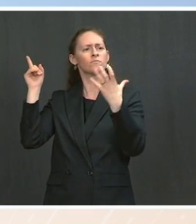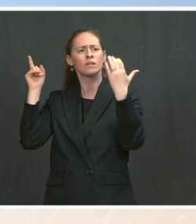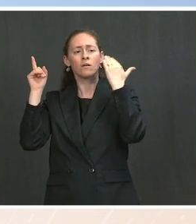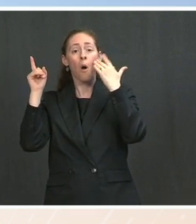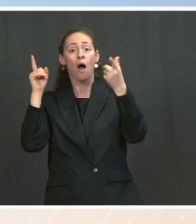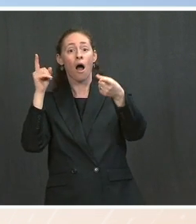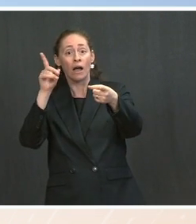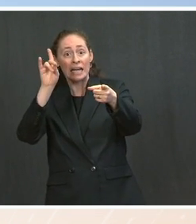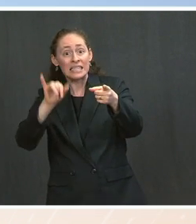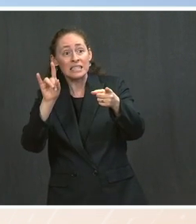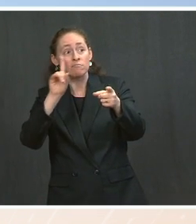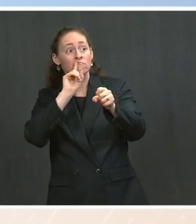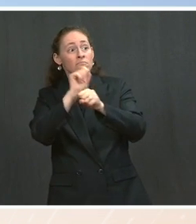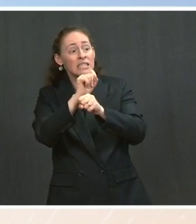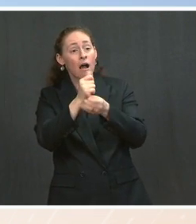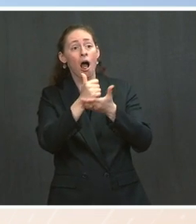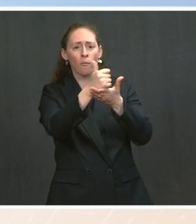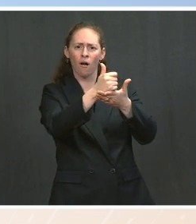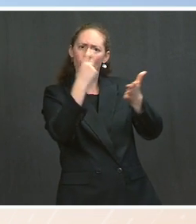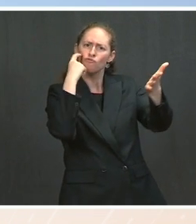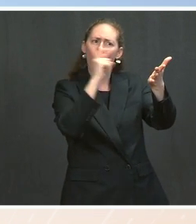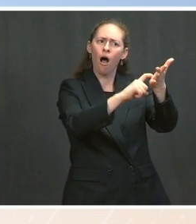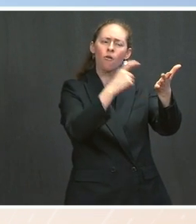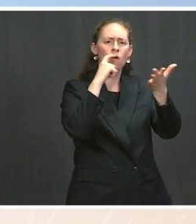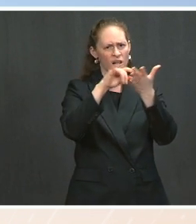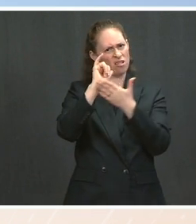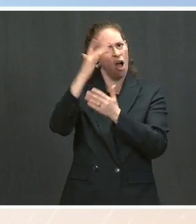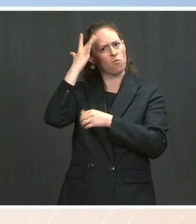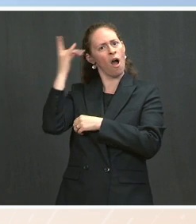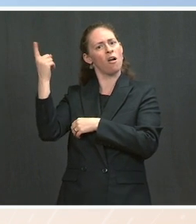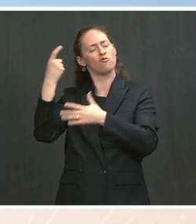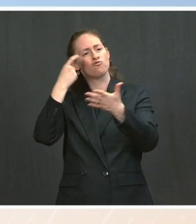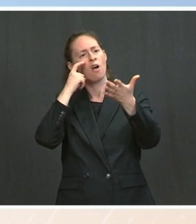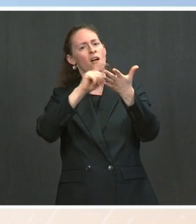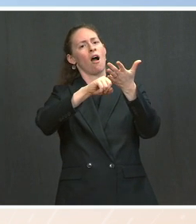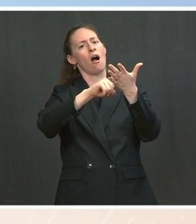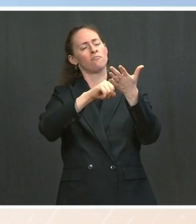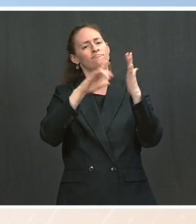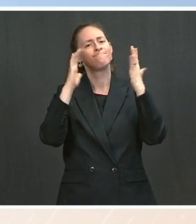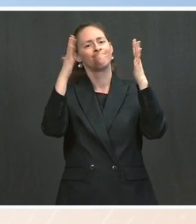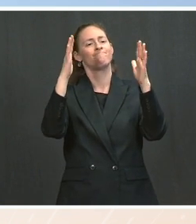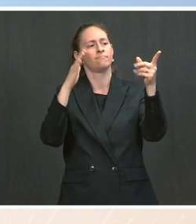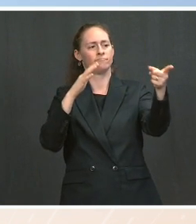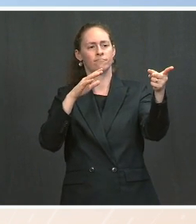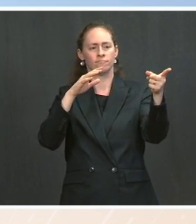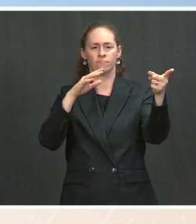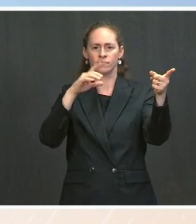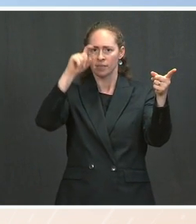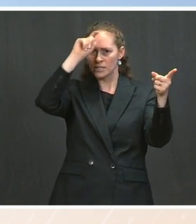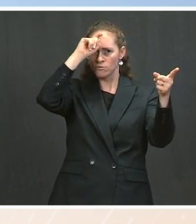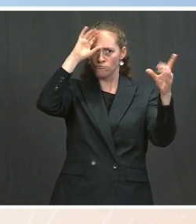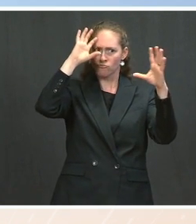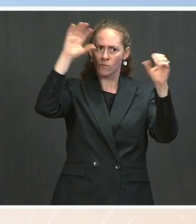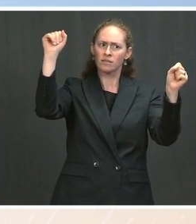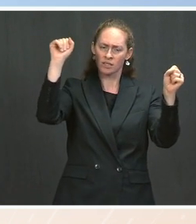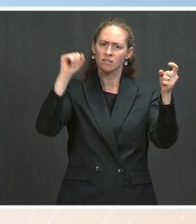played in working to bring an end to the conflict. And then quickly, also his team. I mean, he called out Secretary of State Tony Blinken. He